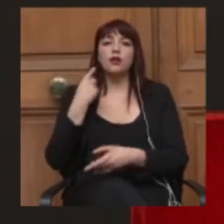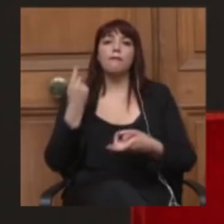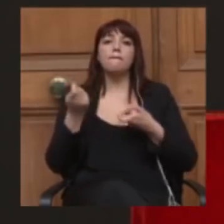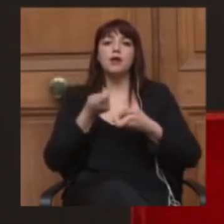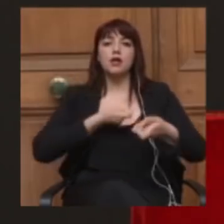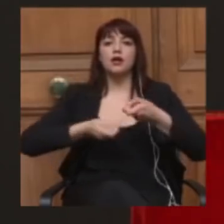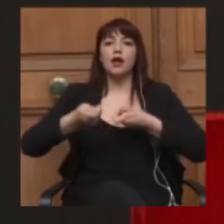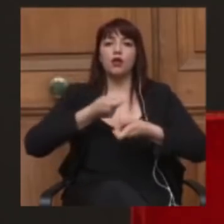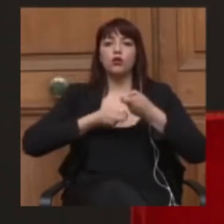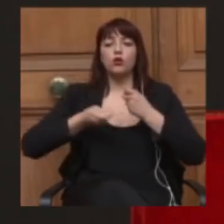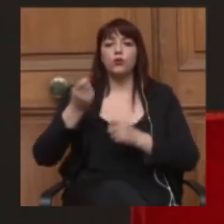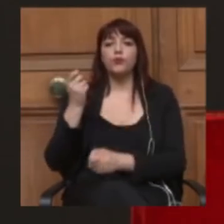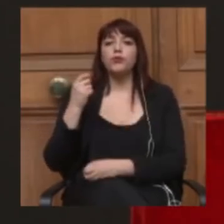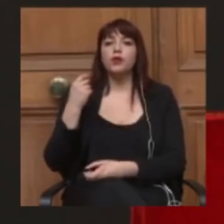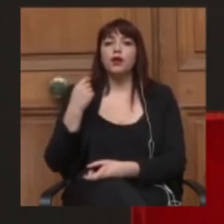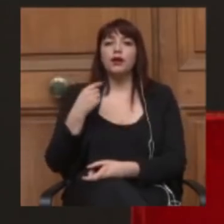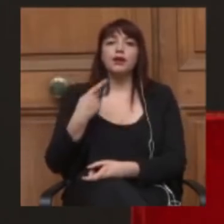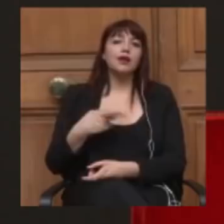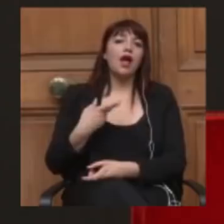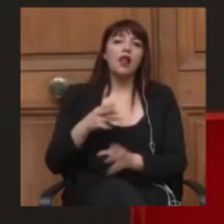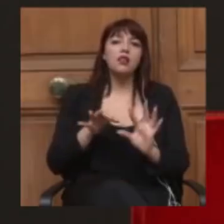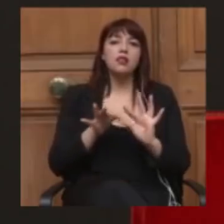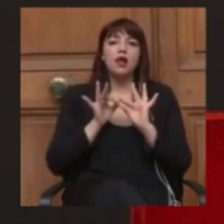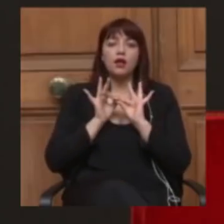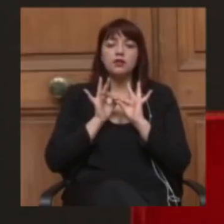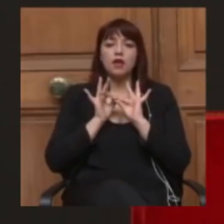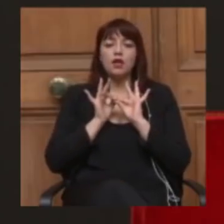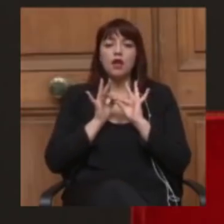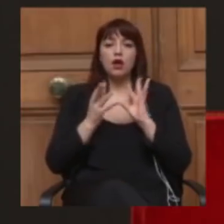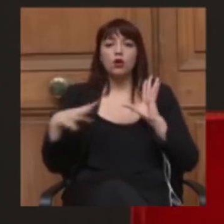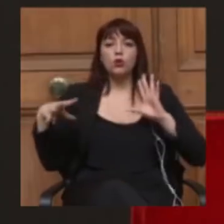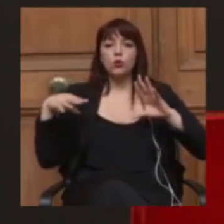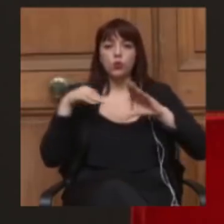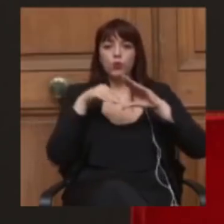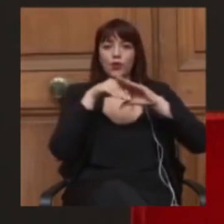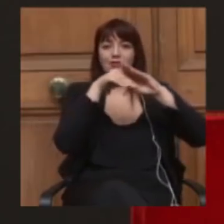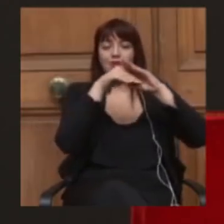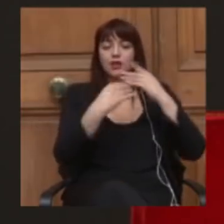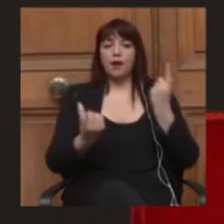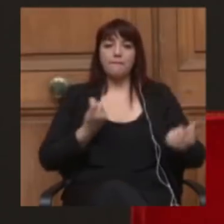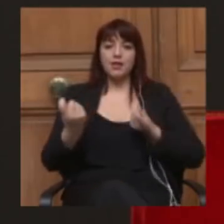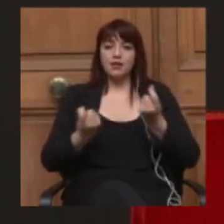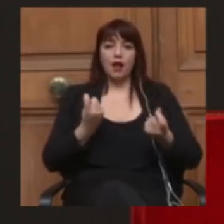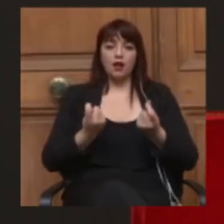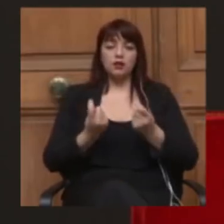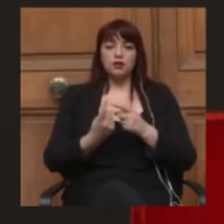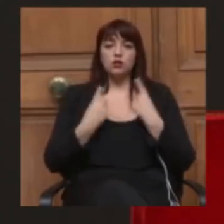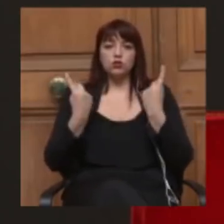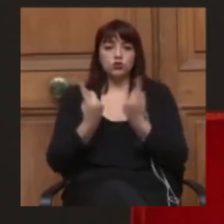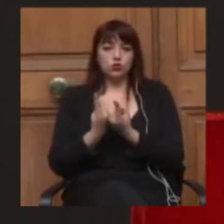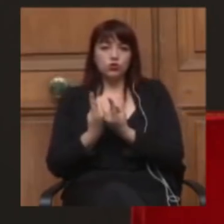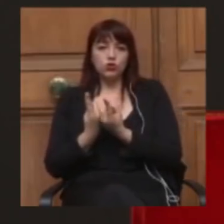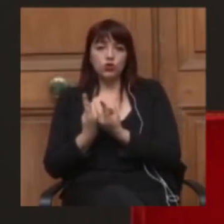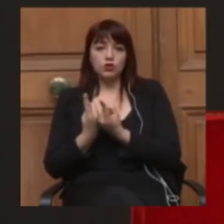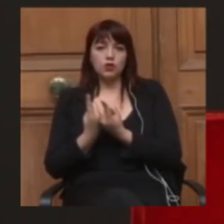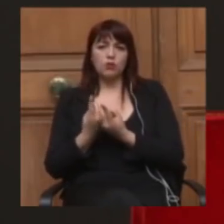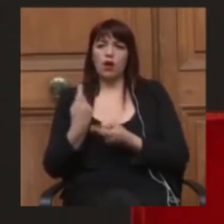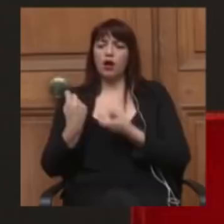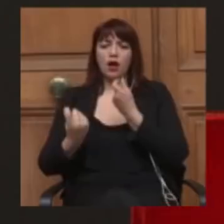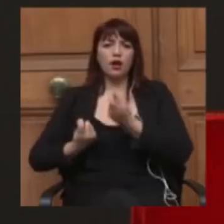utility, profit, and capital accumulation. If we bring the resources of critical